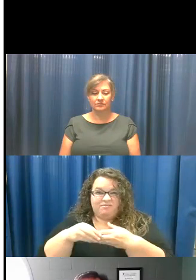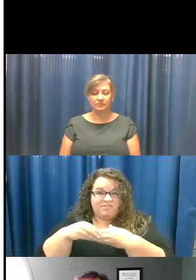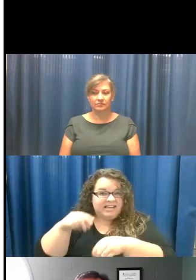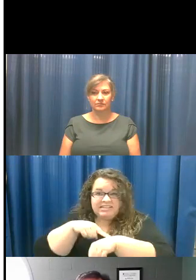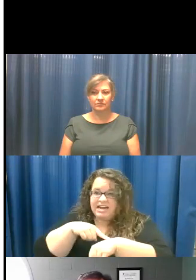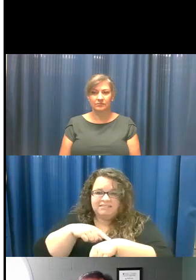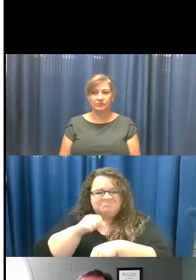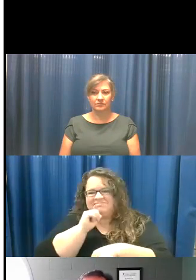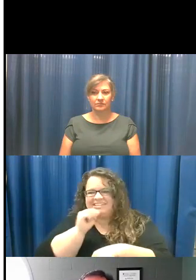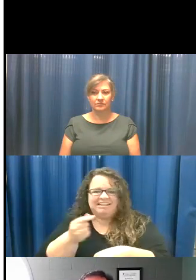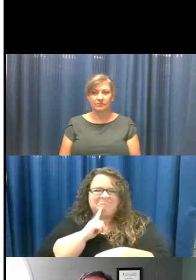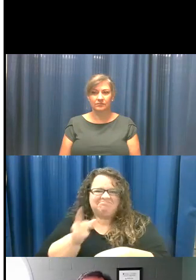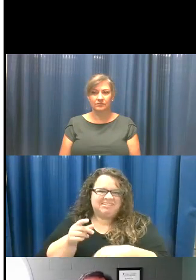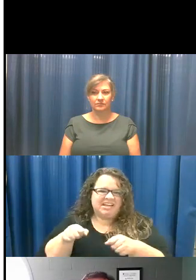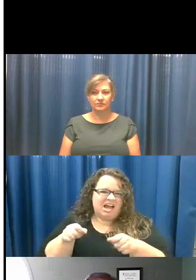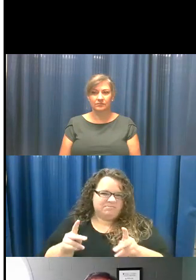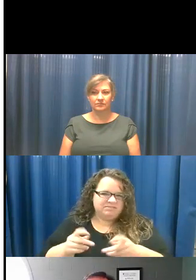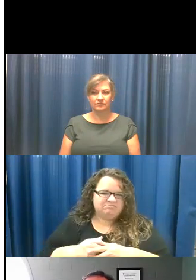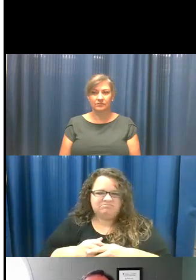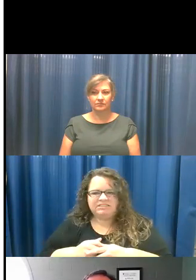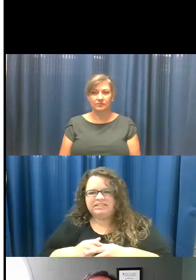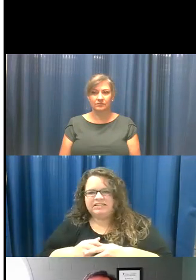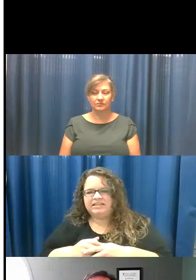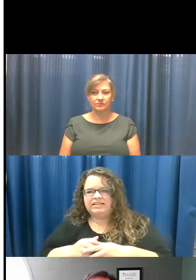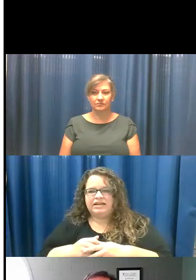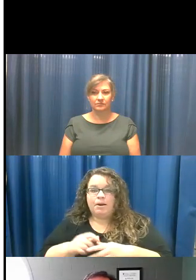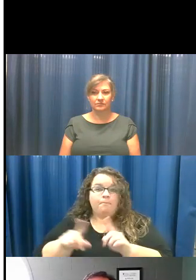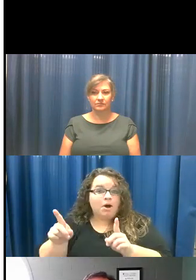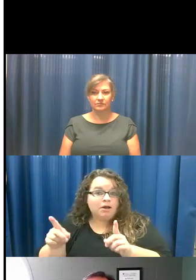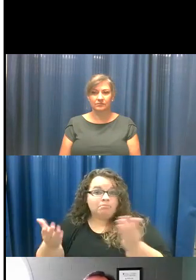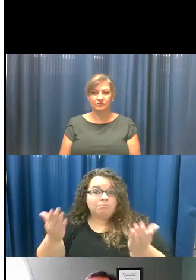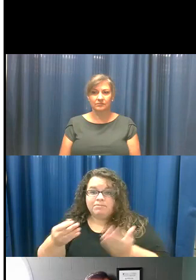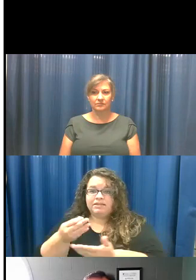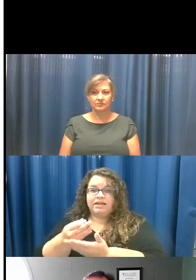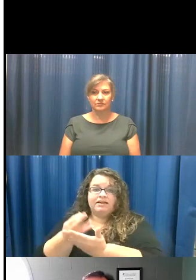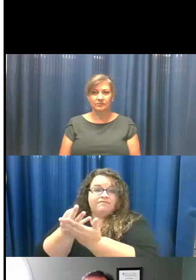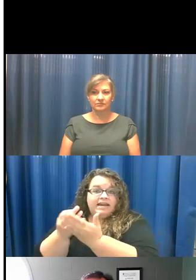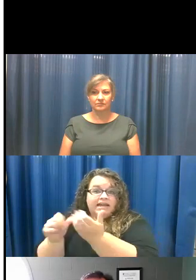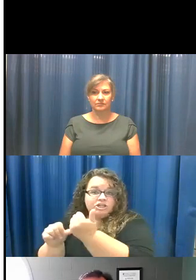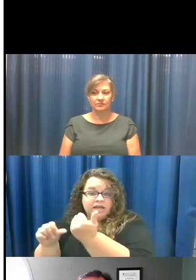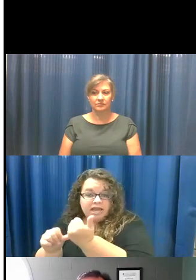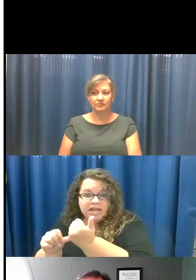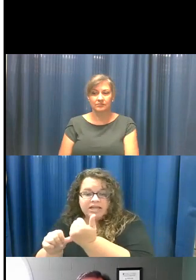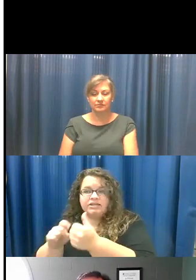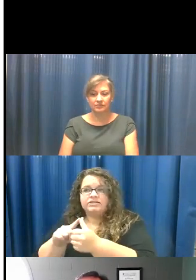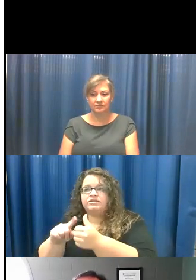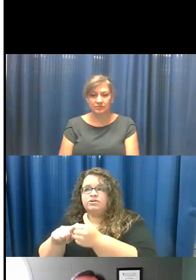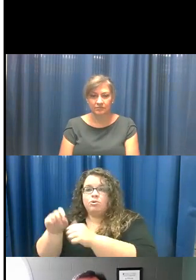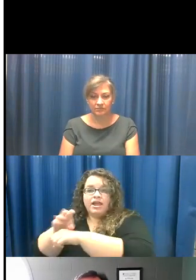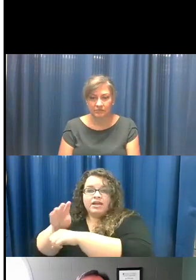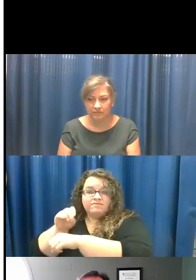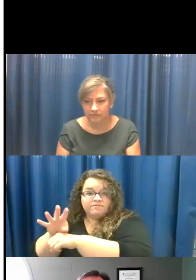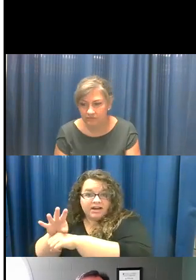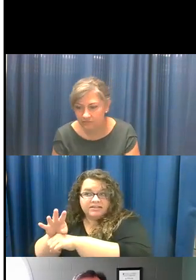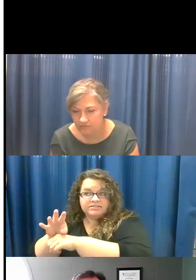you. In areas like financial aid and advising, where we have a lot of folks with the same job title, I